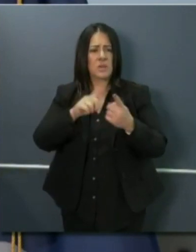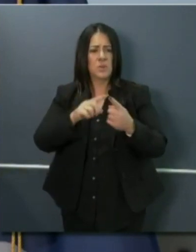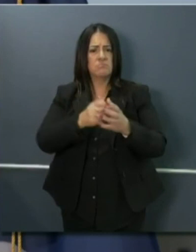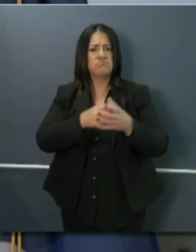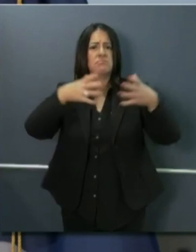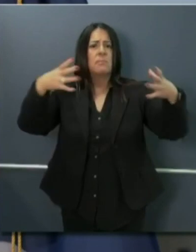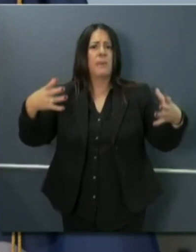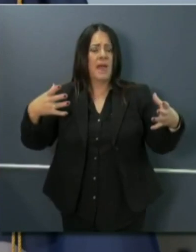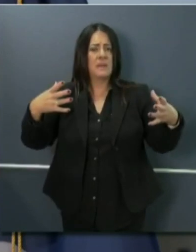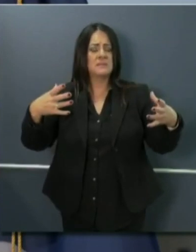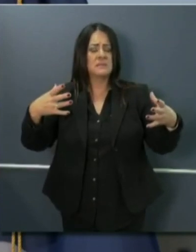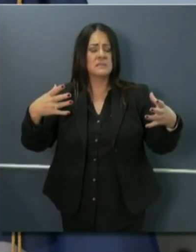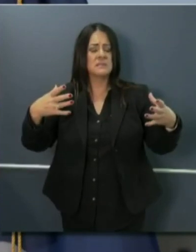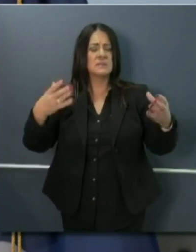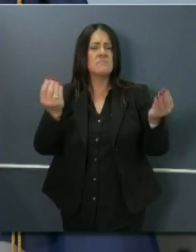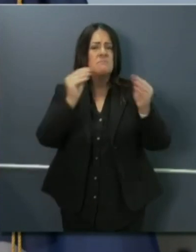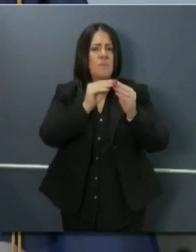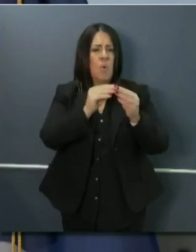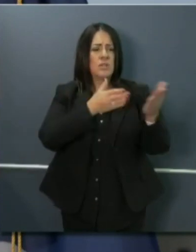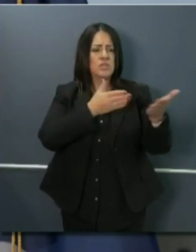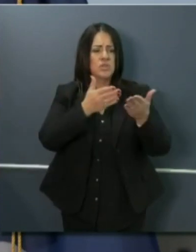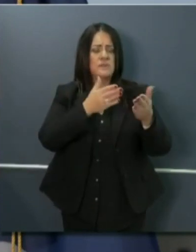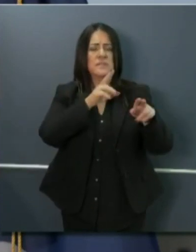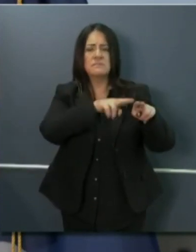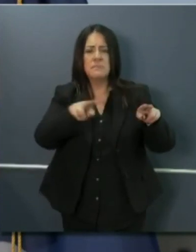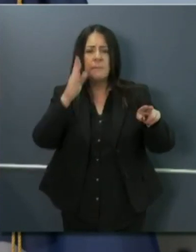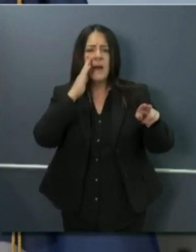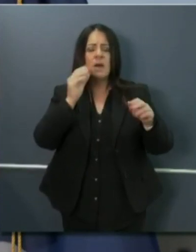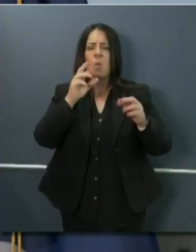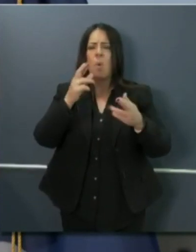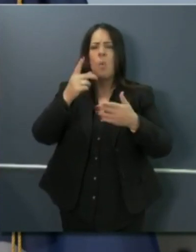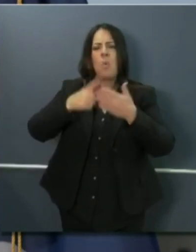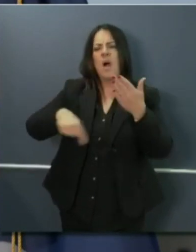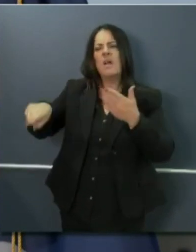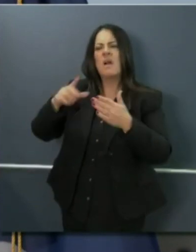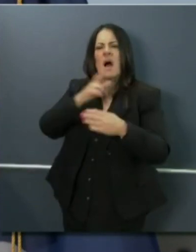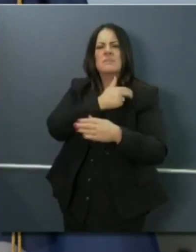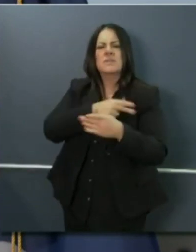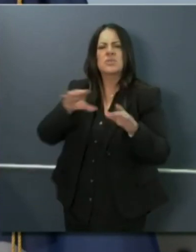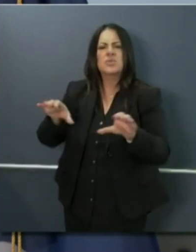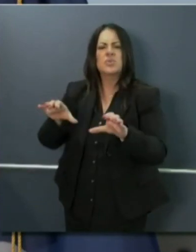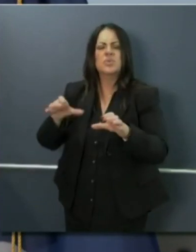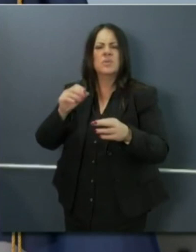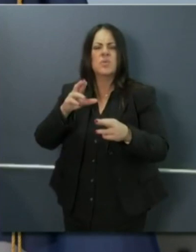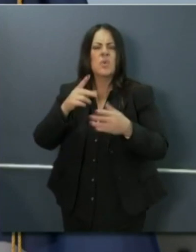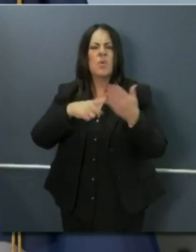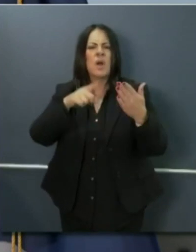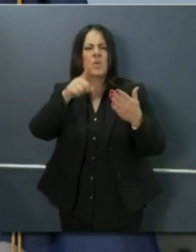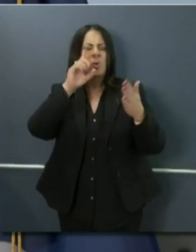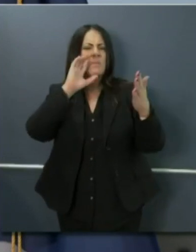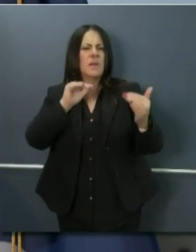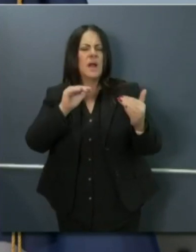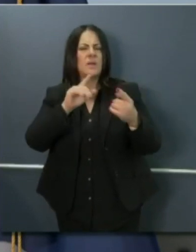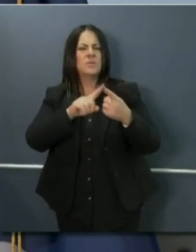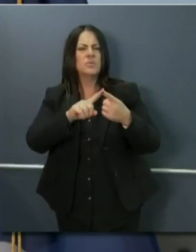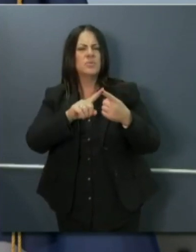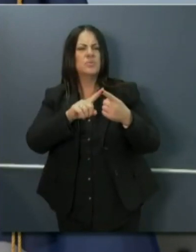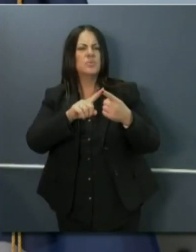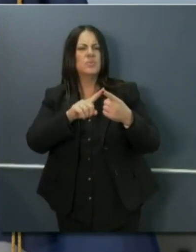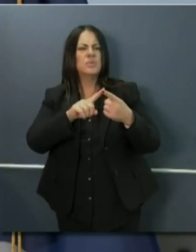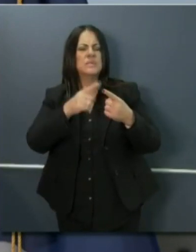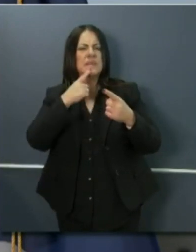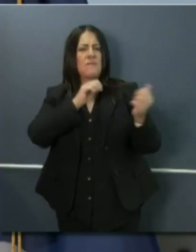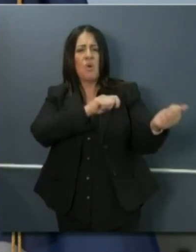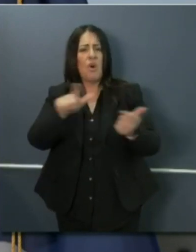addition to what individual hospitals and hospital systems might be doing, or is it spearheading the across-the-board